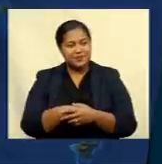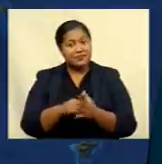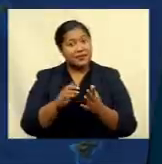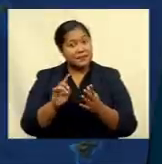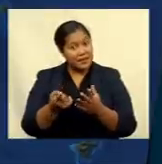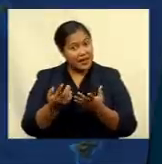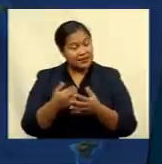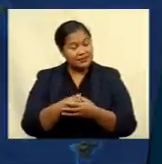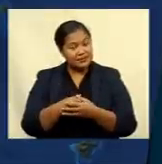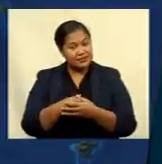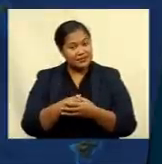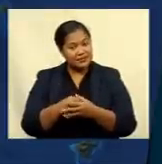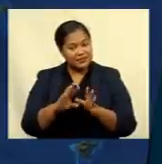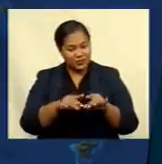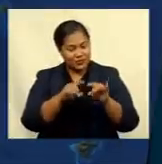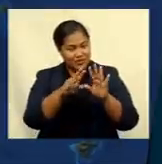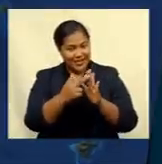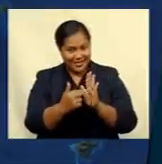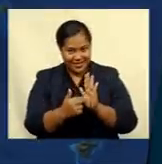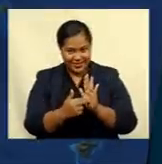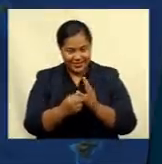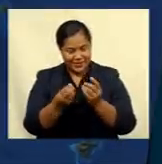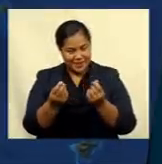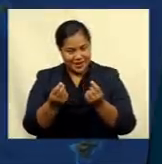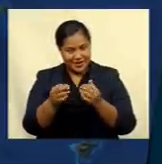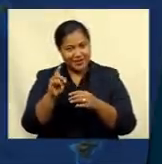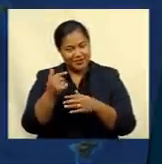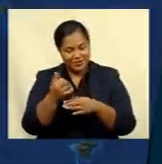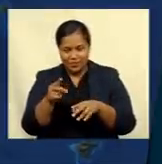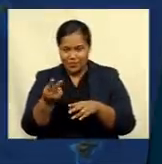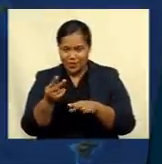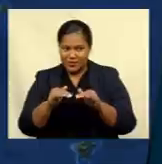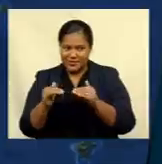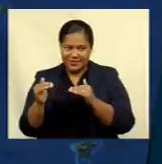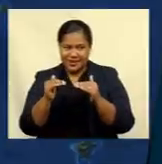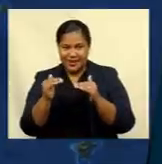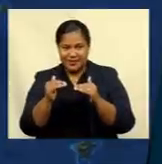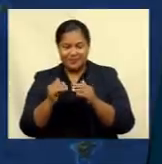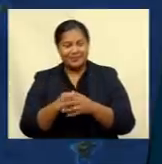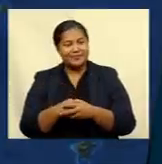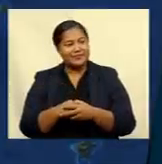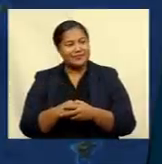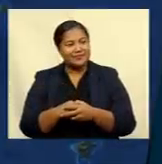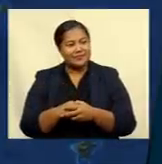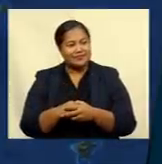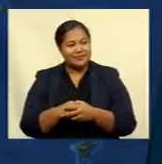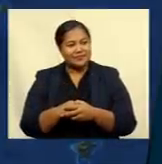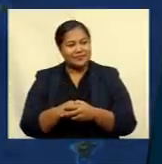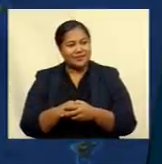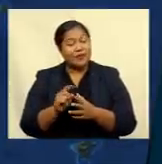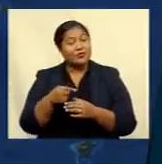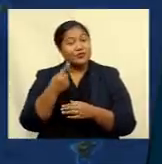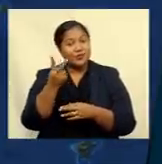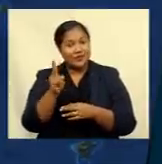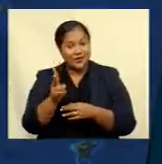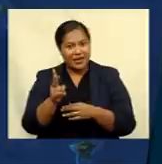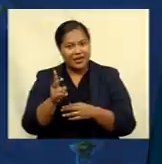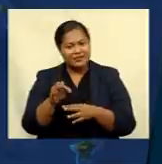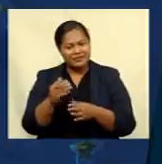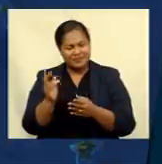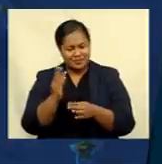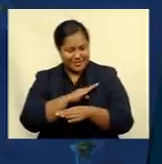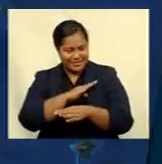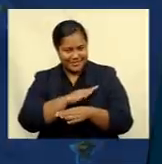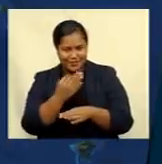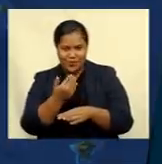the risk-sensitive Aussie and Kiwi dollars were both subdued as sentiment remained fragile. Tomorrow again will be a busy morning for